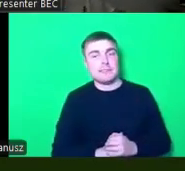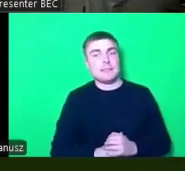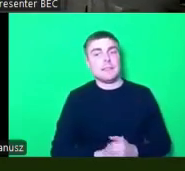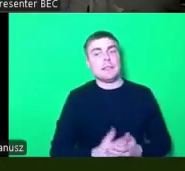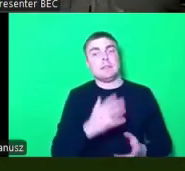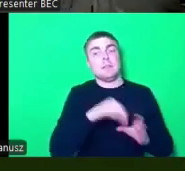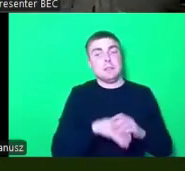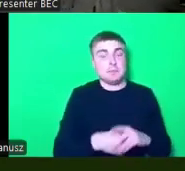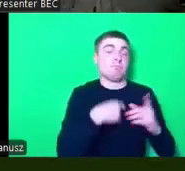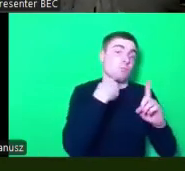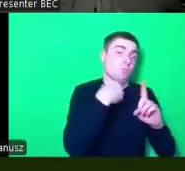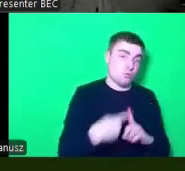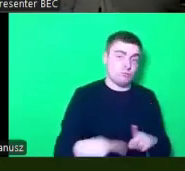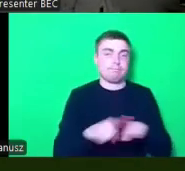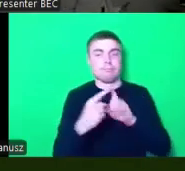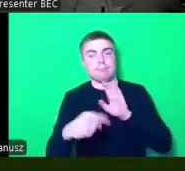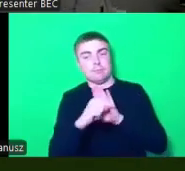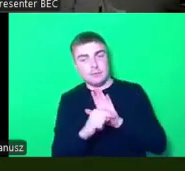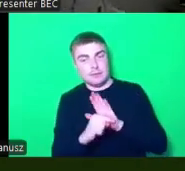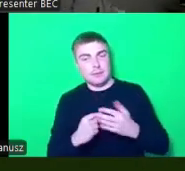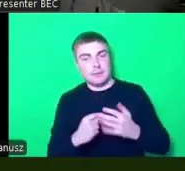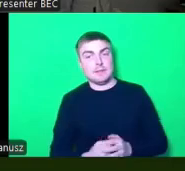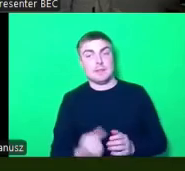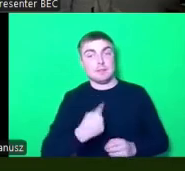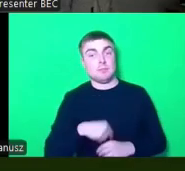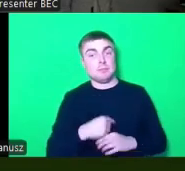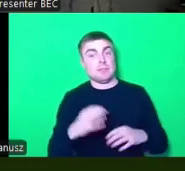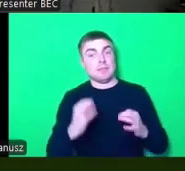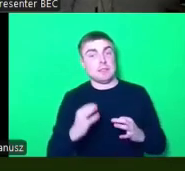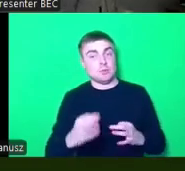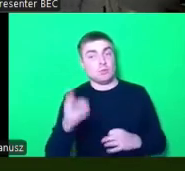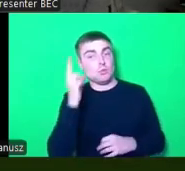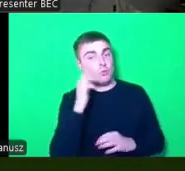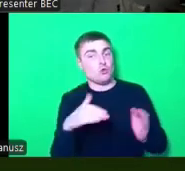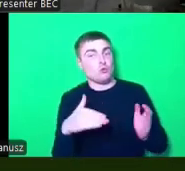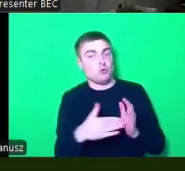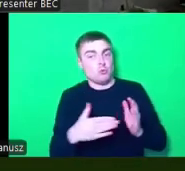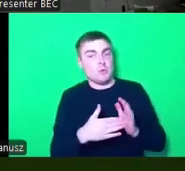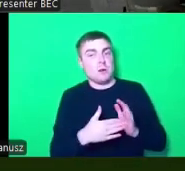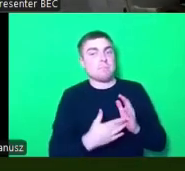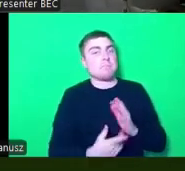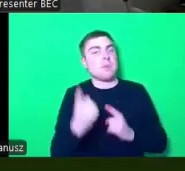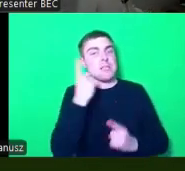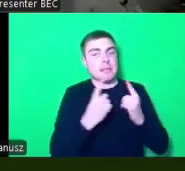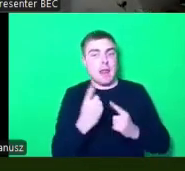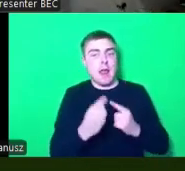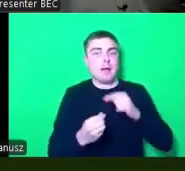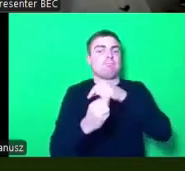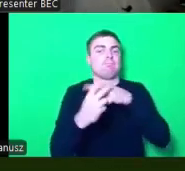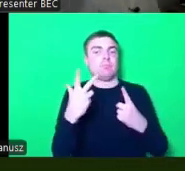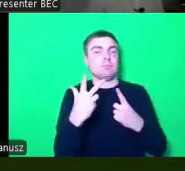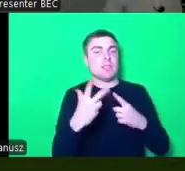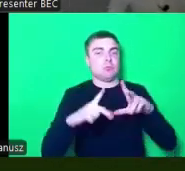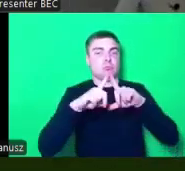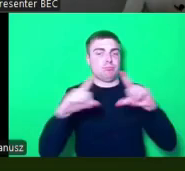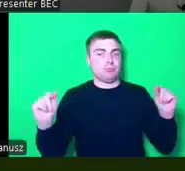So our understanding of today is that we need a triad approach. And a triad approach is a mixture of land sharing and land sparing